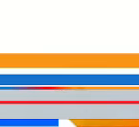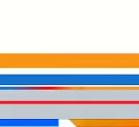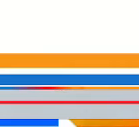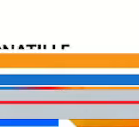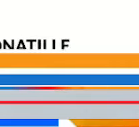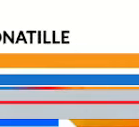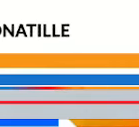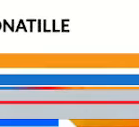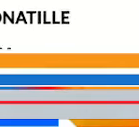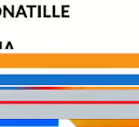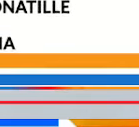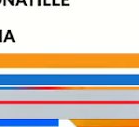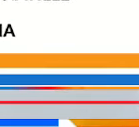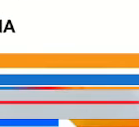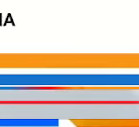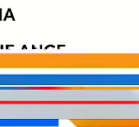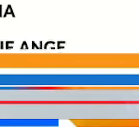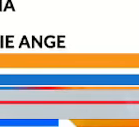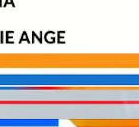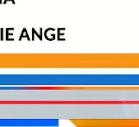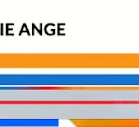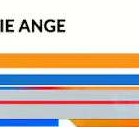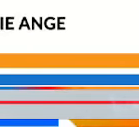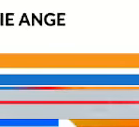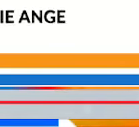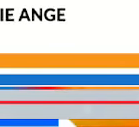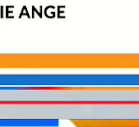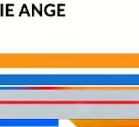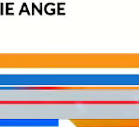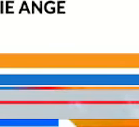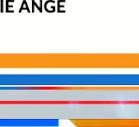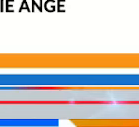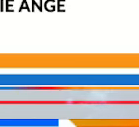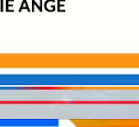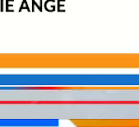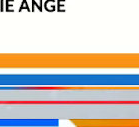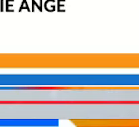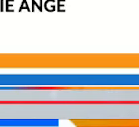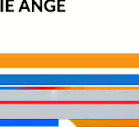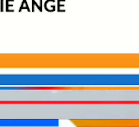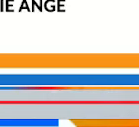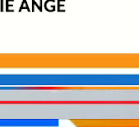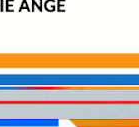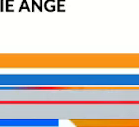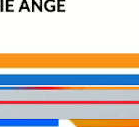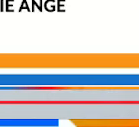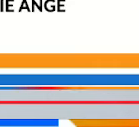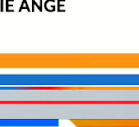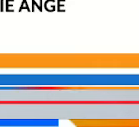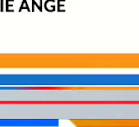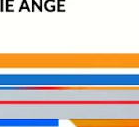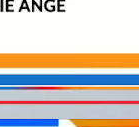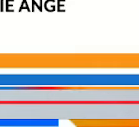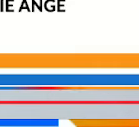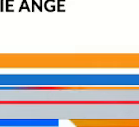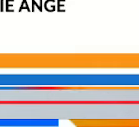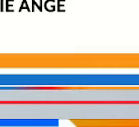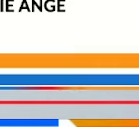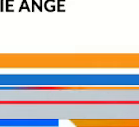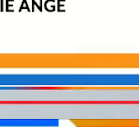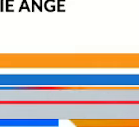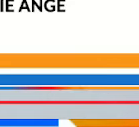Archbishop Jackson Oresapit, the head